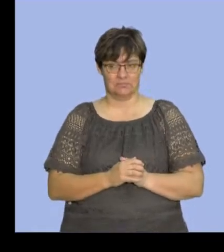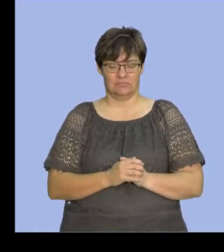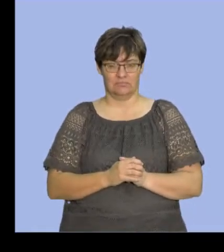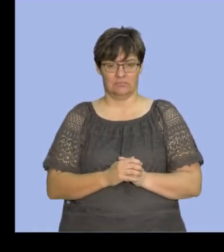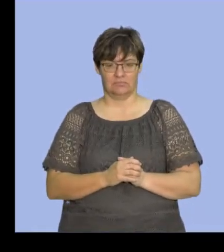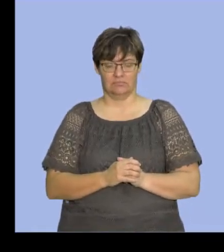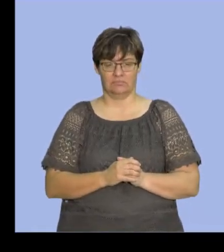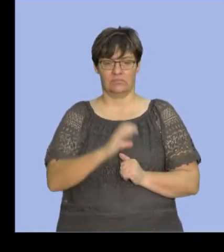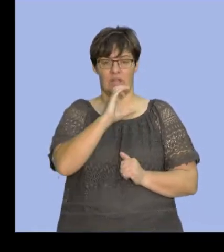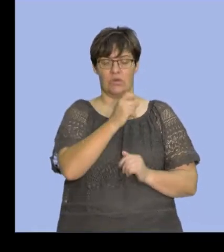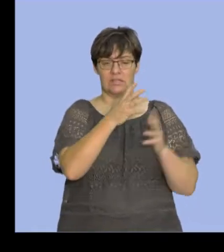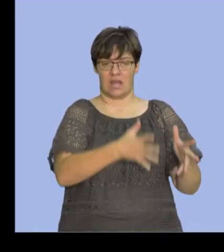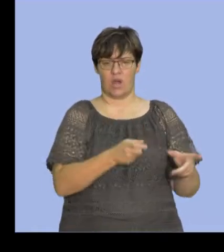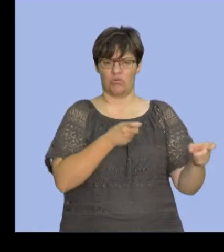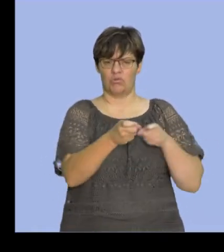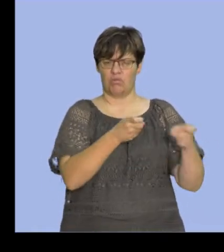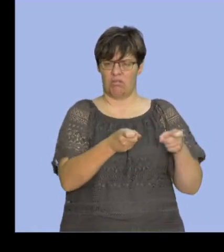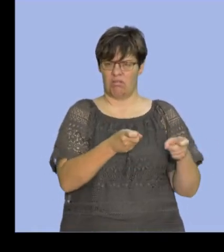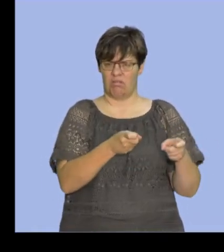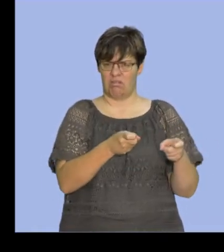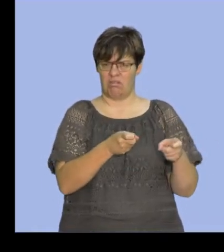What is your creditors control?